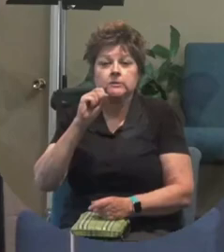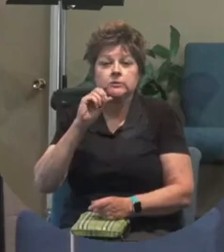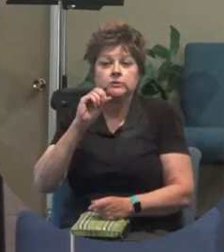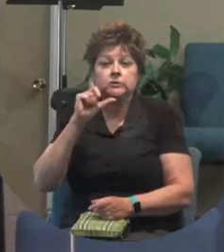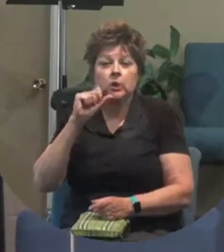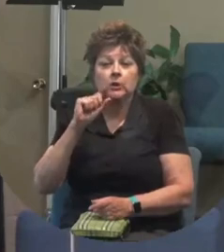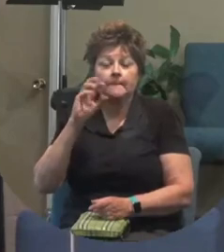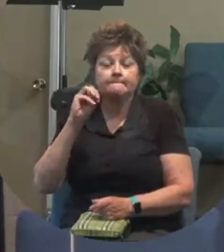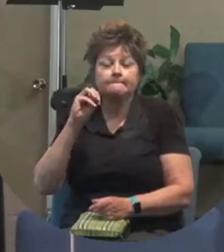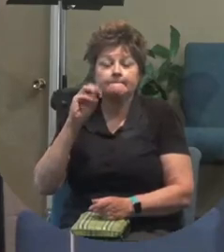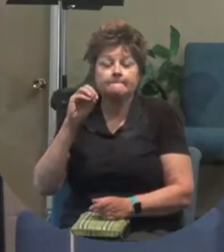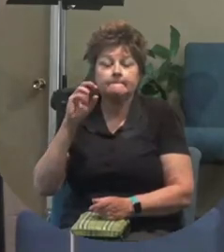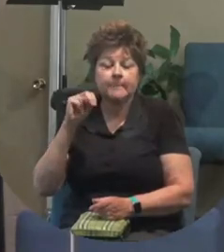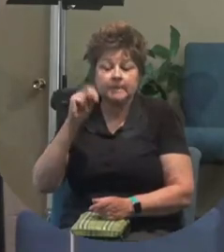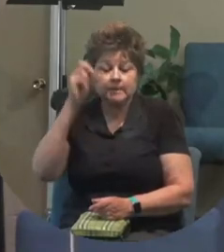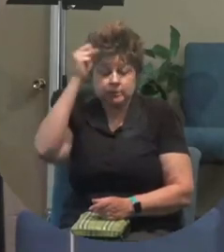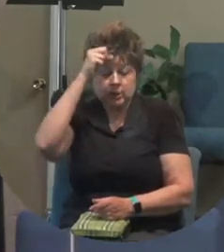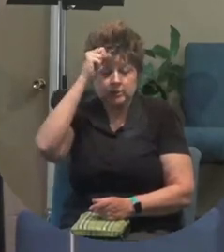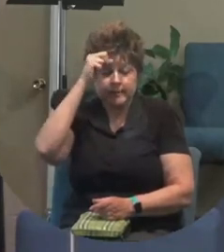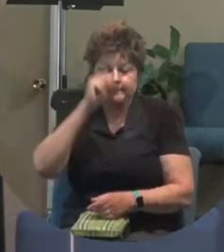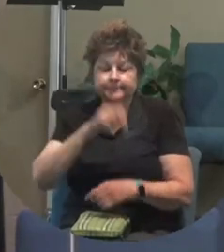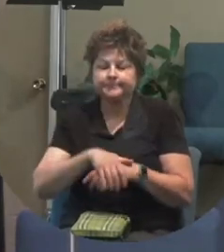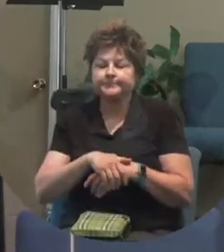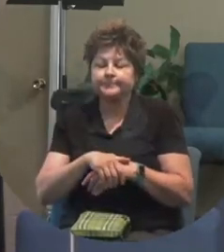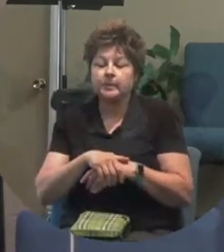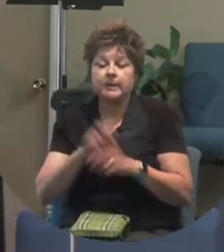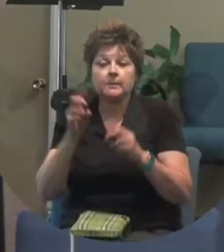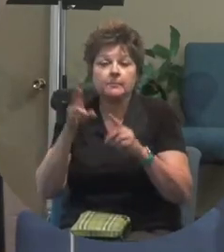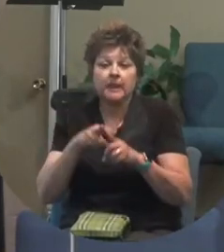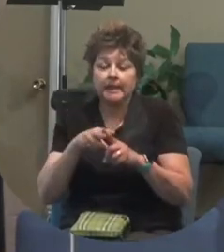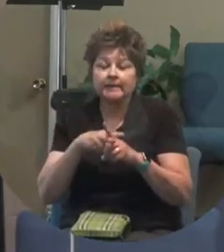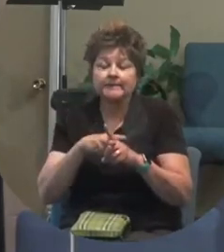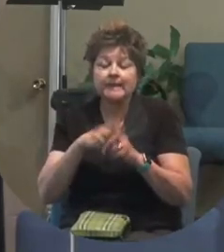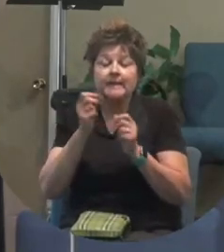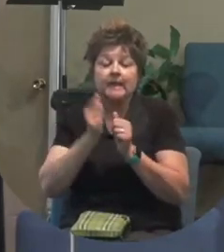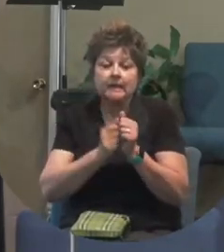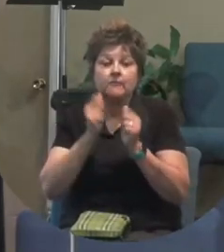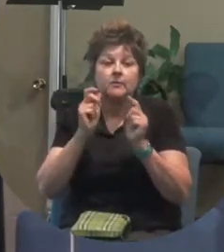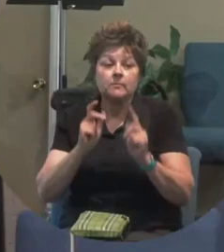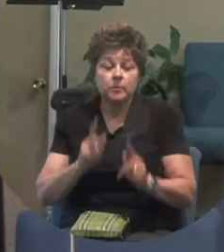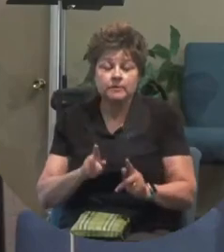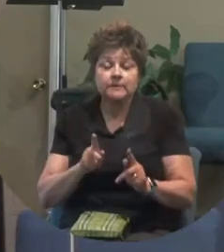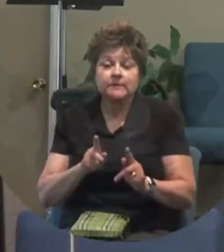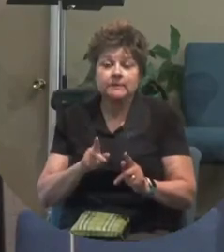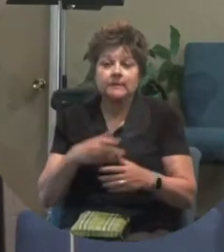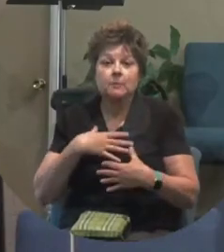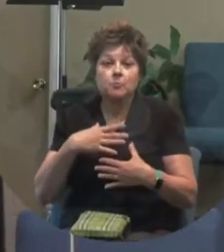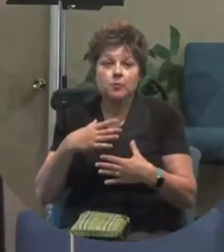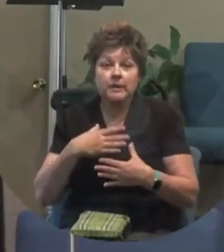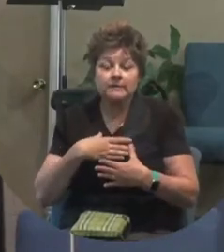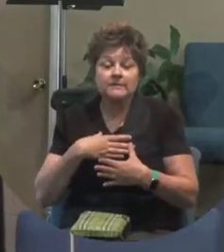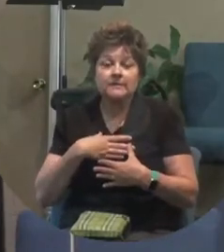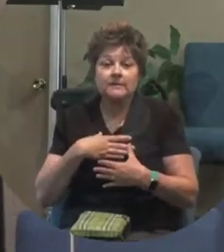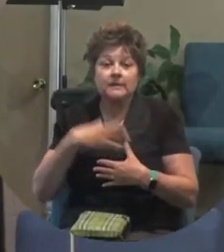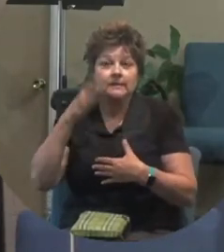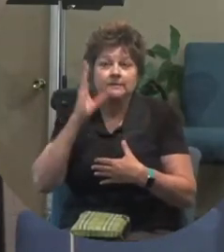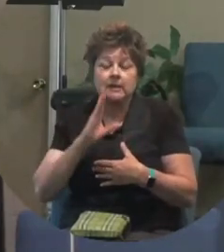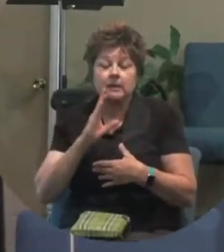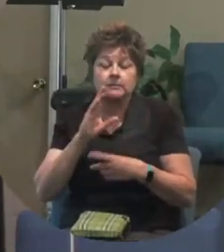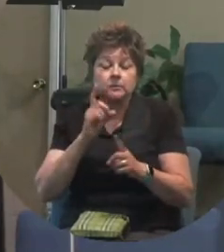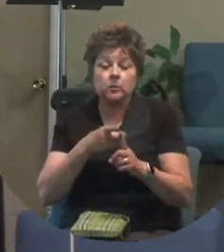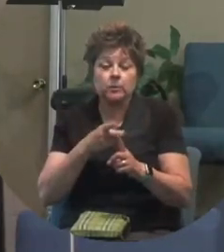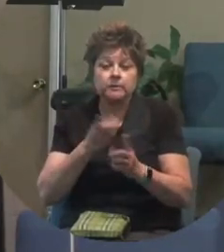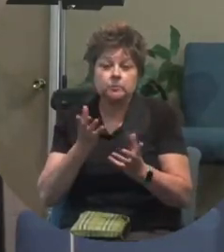doesn't just apply to his son, that applies to every person who breathes. Because God's ultimate desire